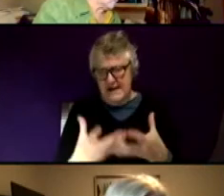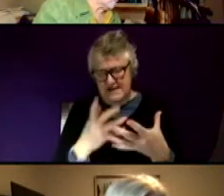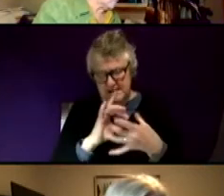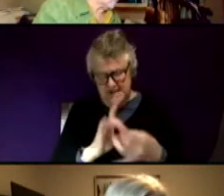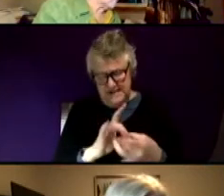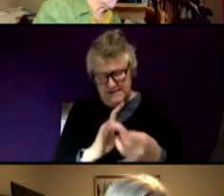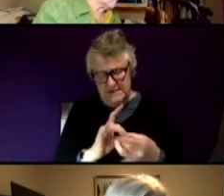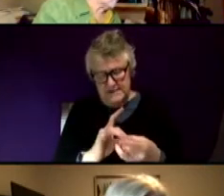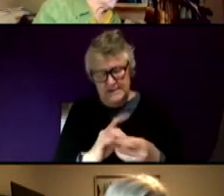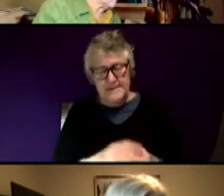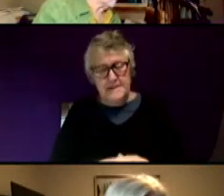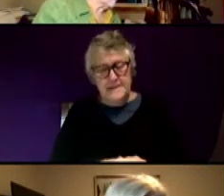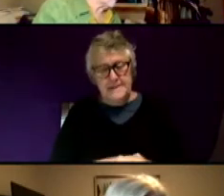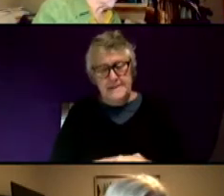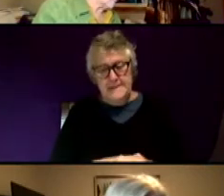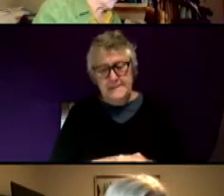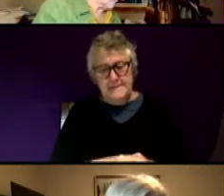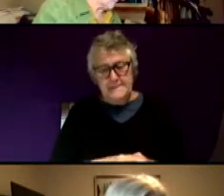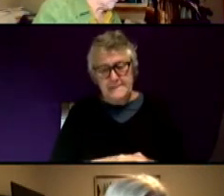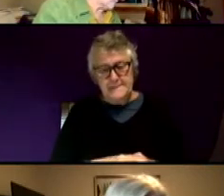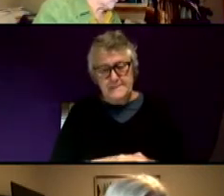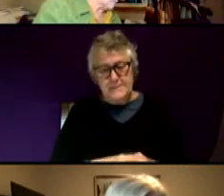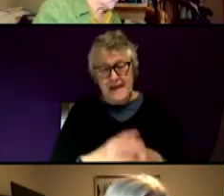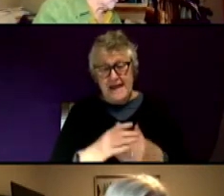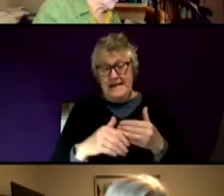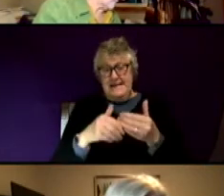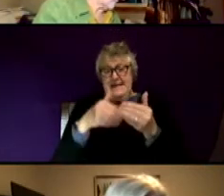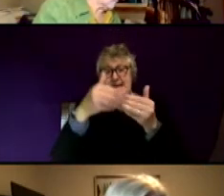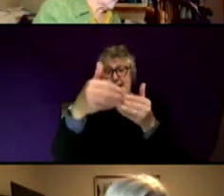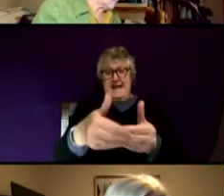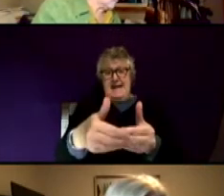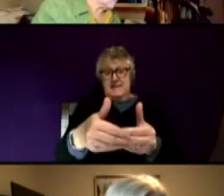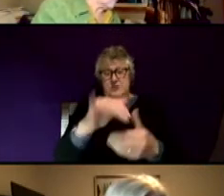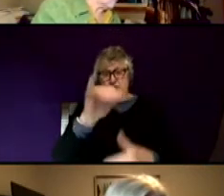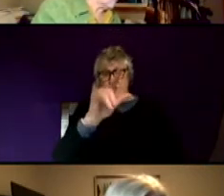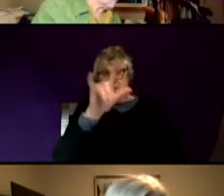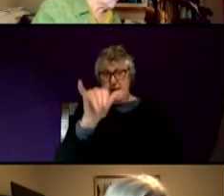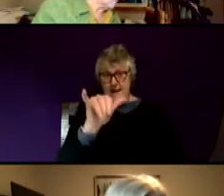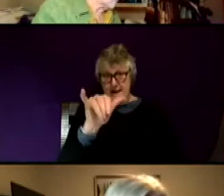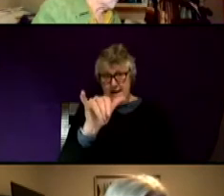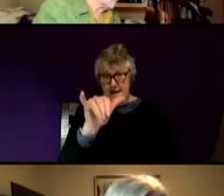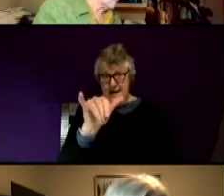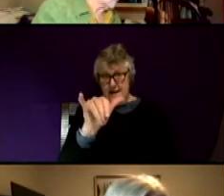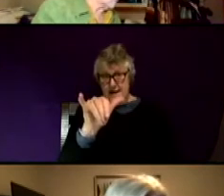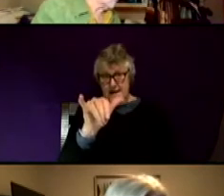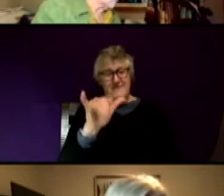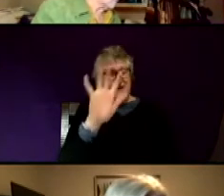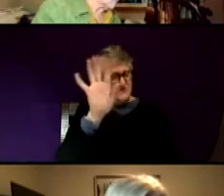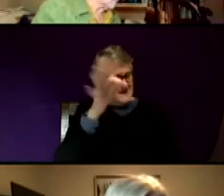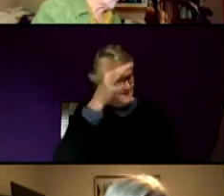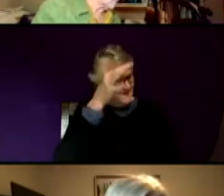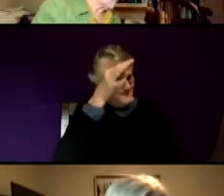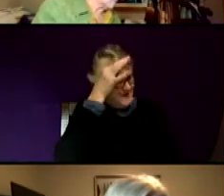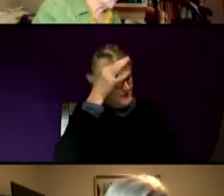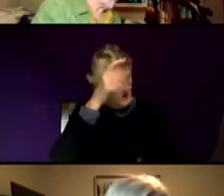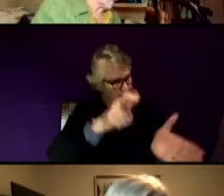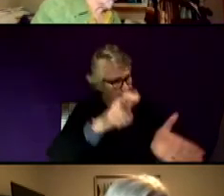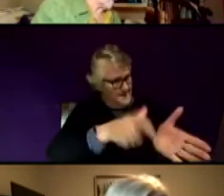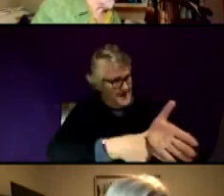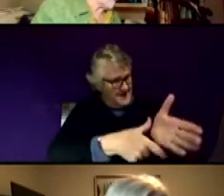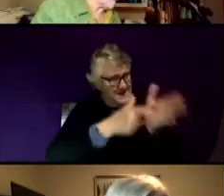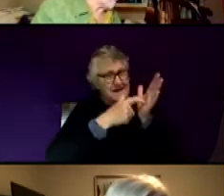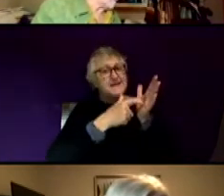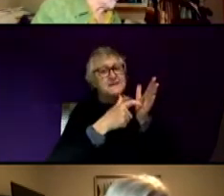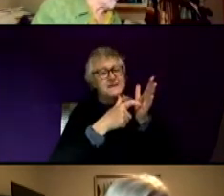And in next July, there's a federal mandate that there's going to be a